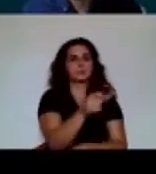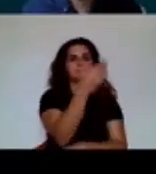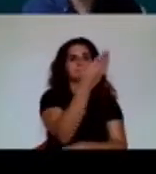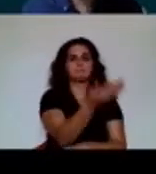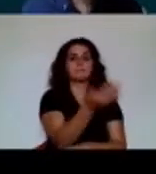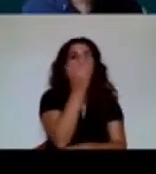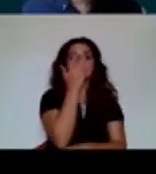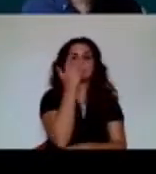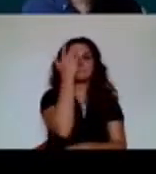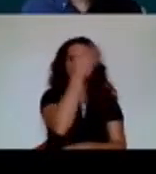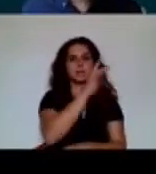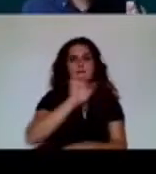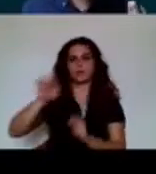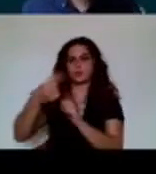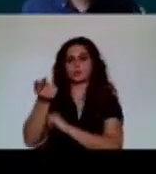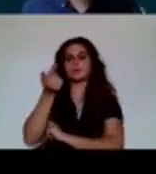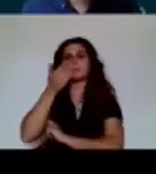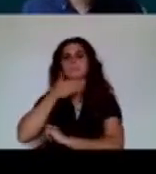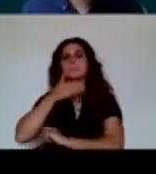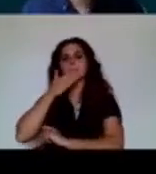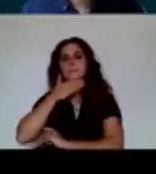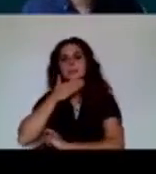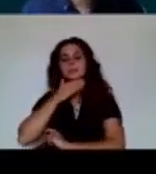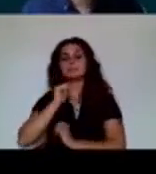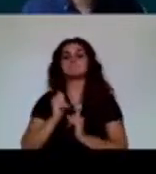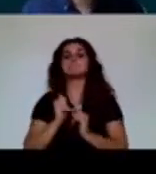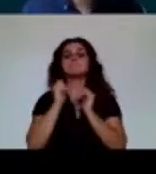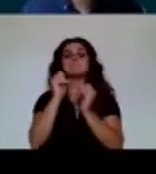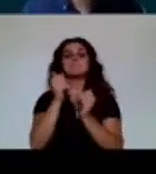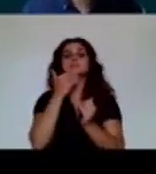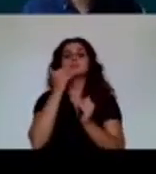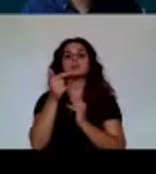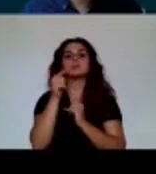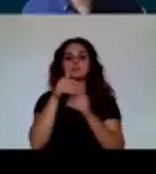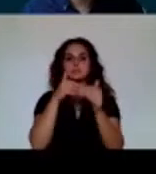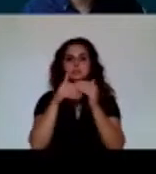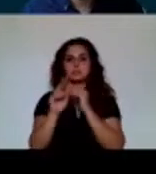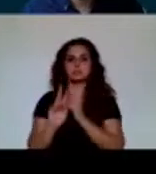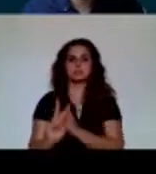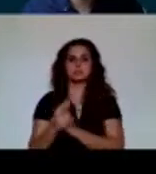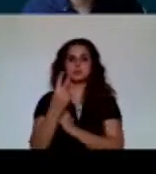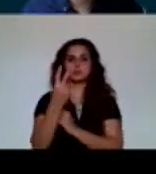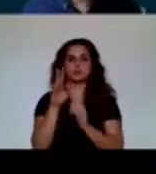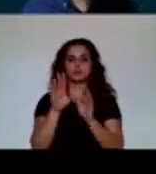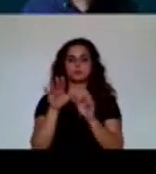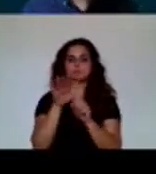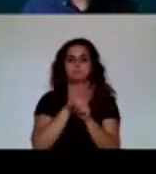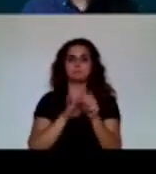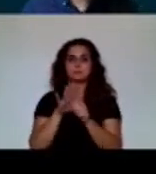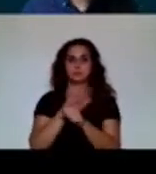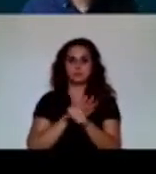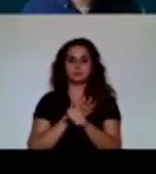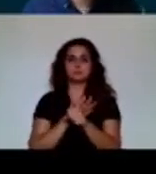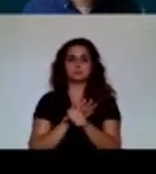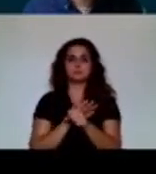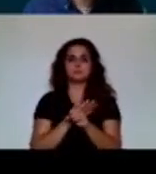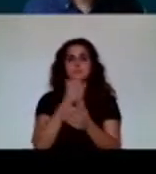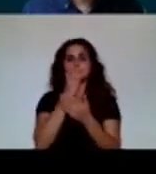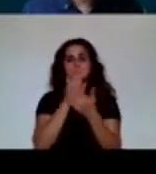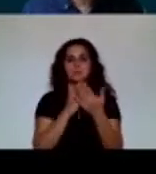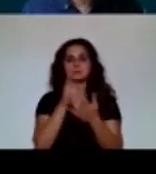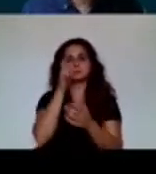child. And they were asked to do this in one of 2 conditions. So half of the